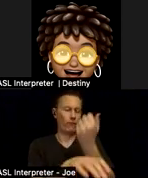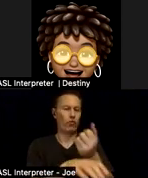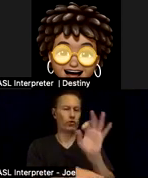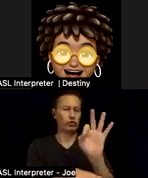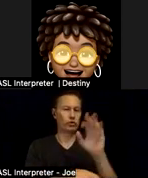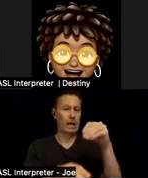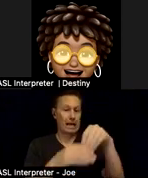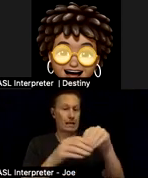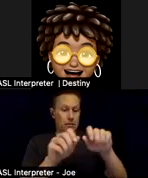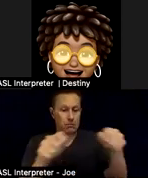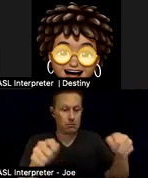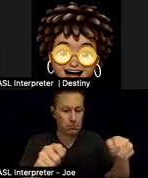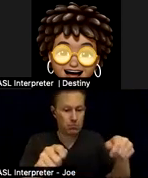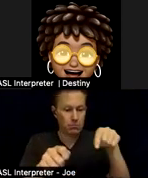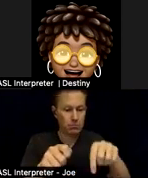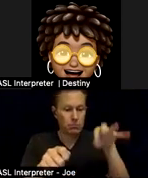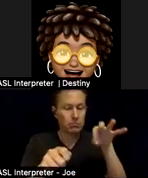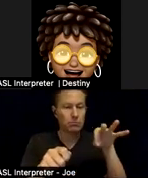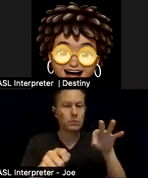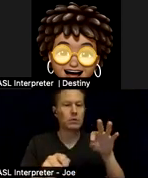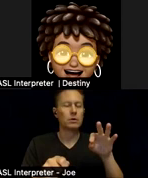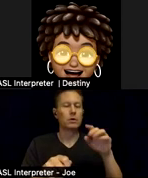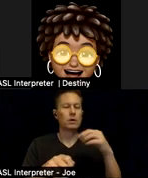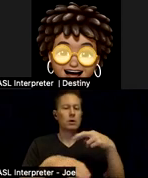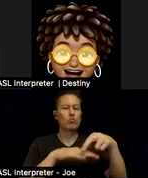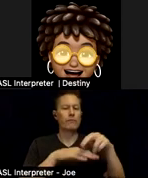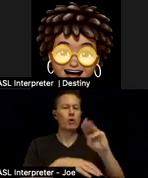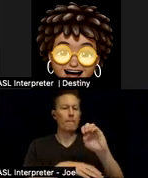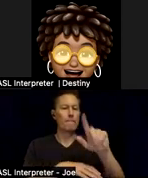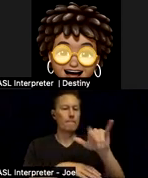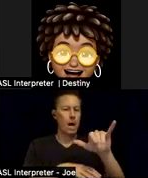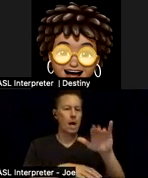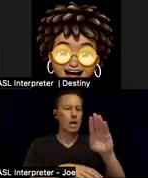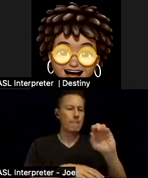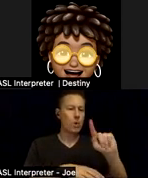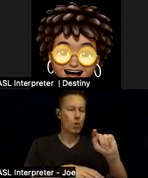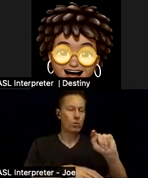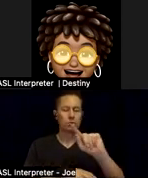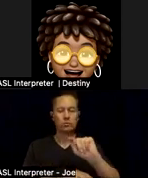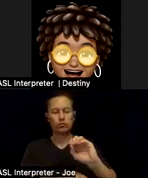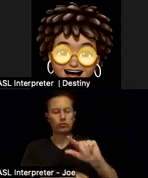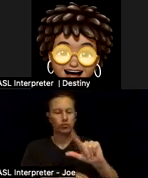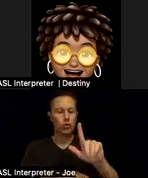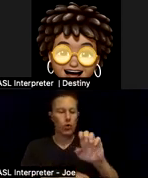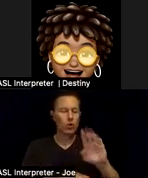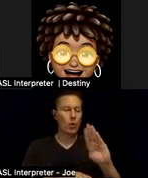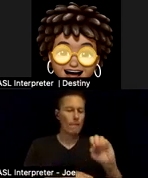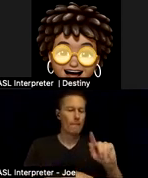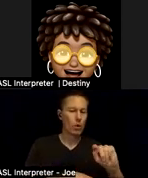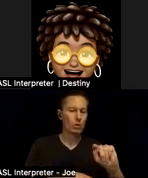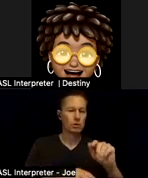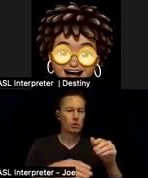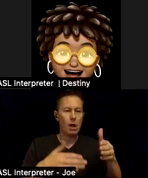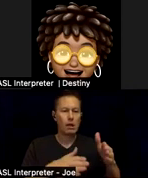packet is what I just referred to, a molly bolt or a toggle bolt, something that allows you to put it